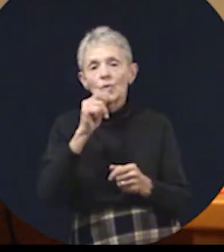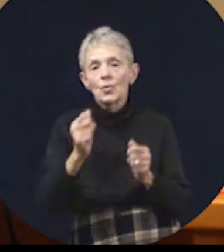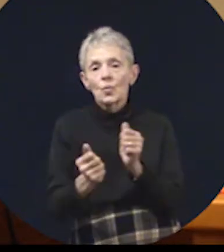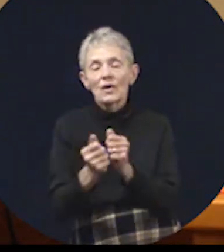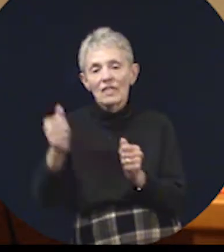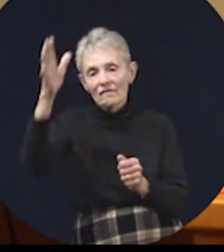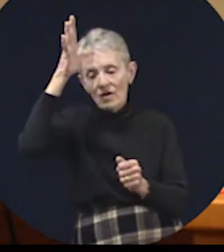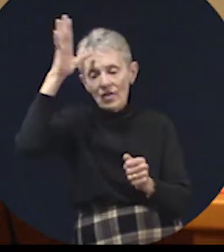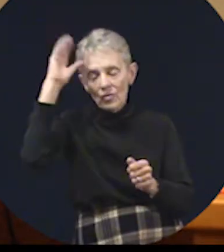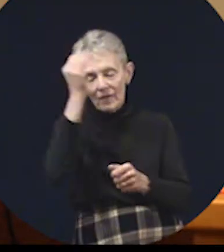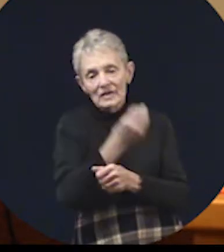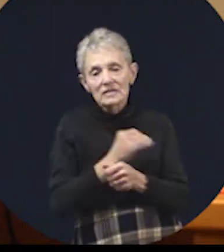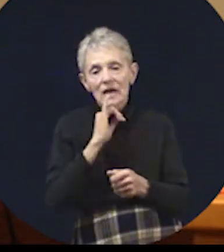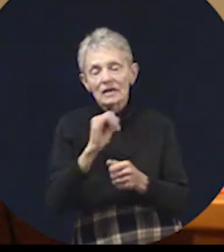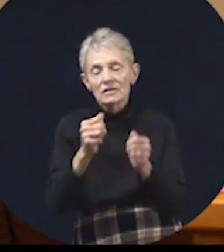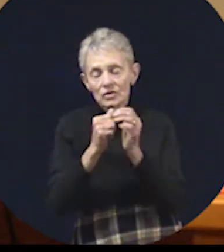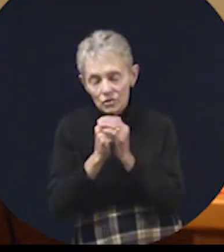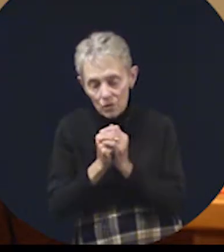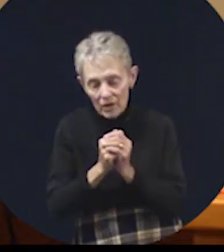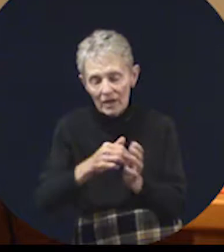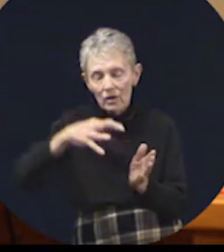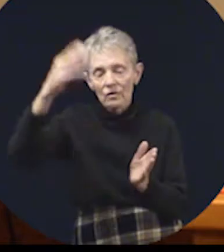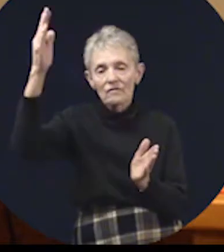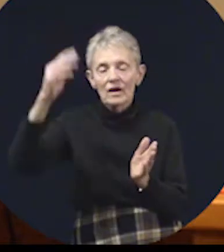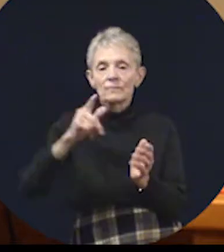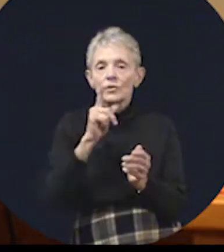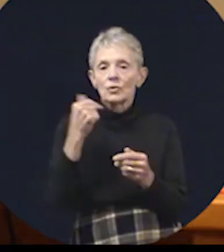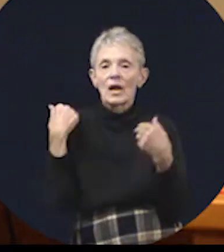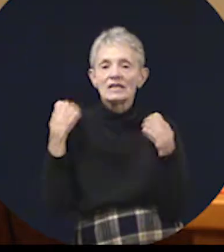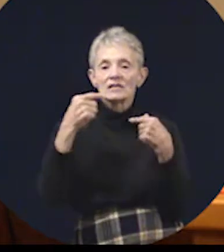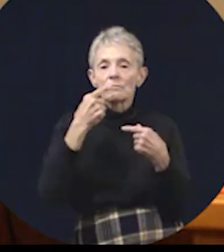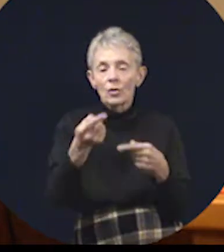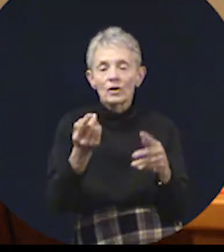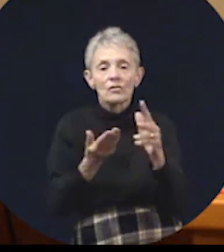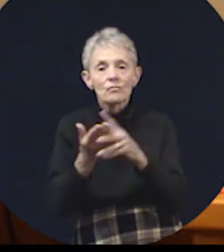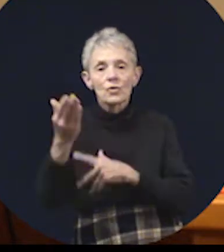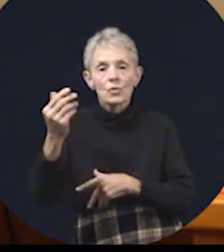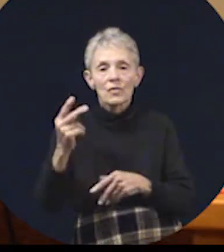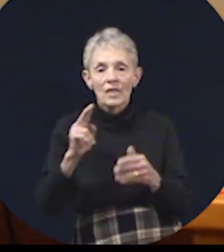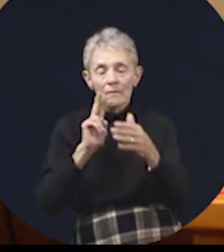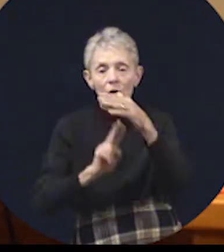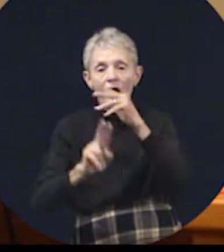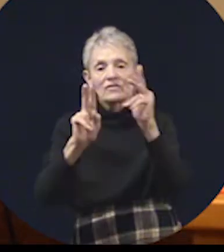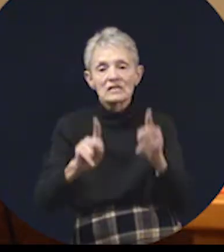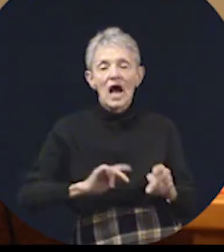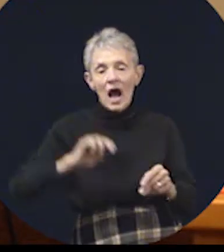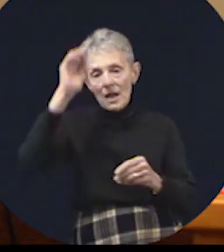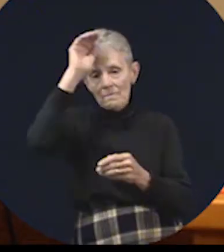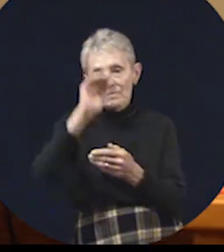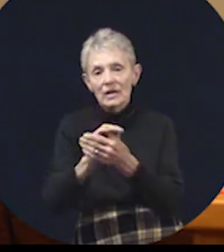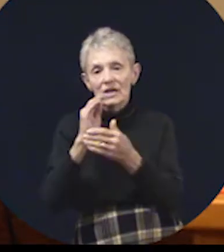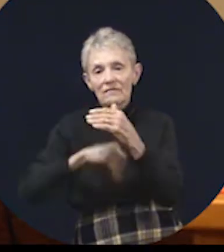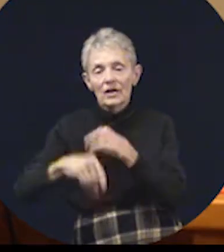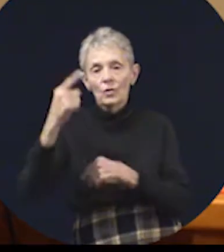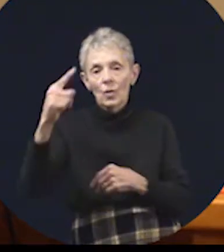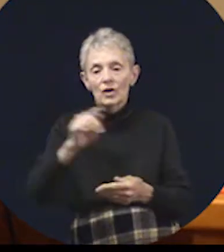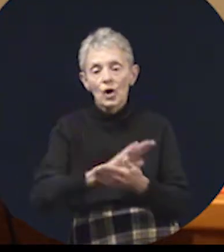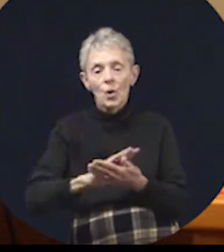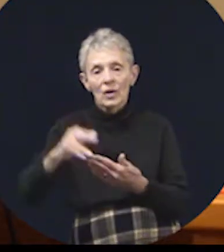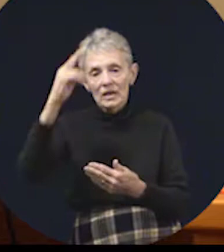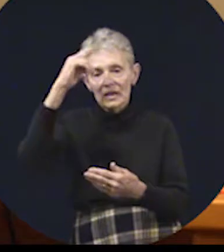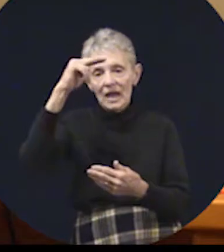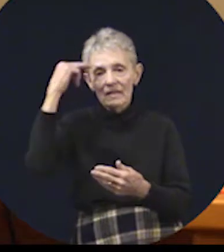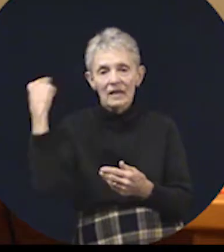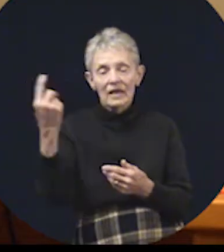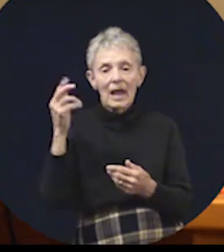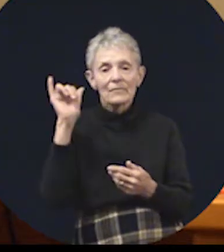the Father and the Son is adored and glorified, who has spoken through the prophets. I believe in one holy, Catholic, and